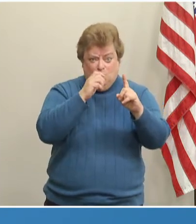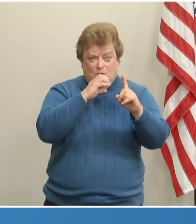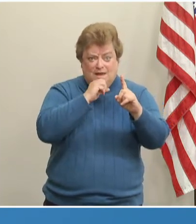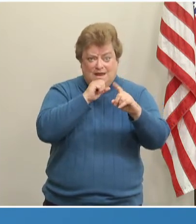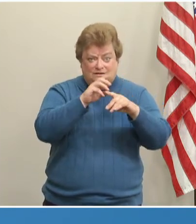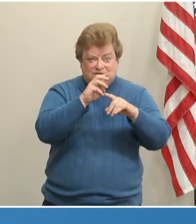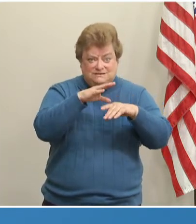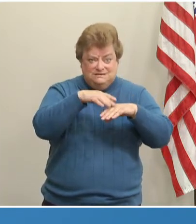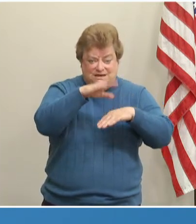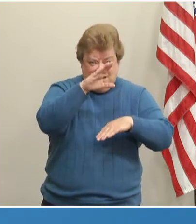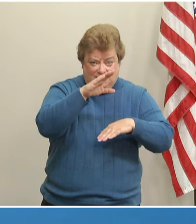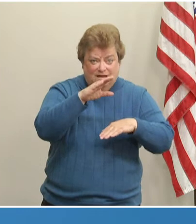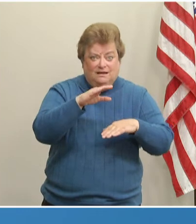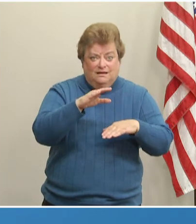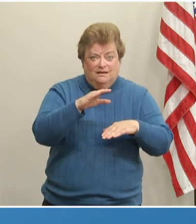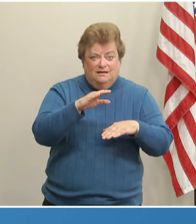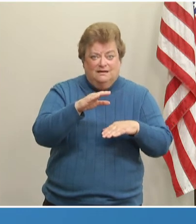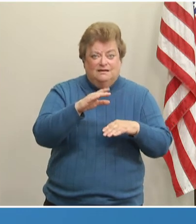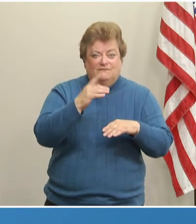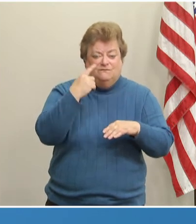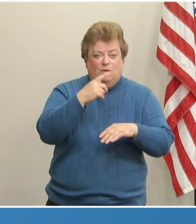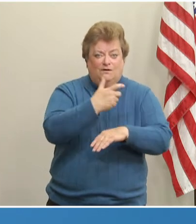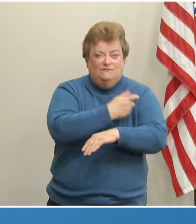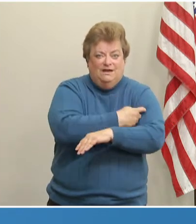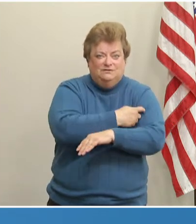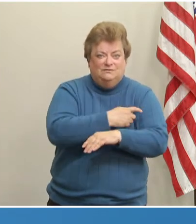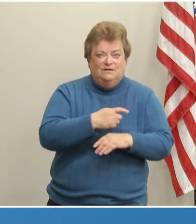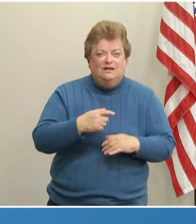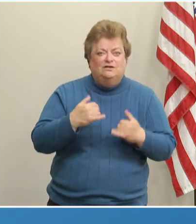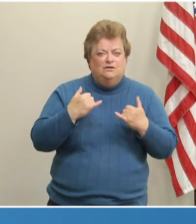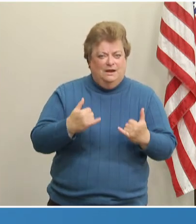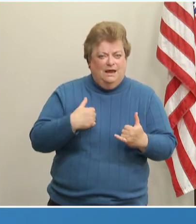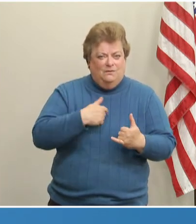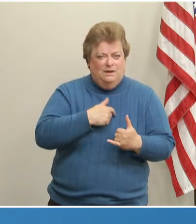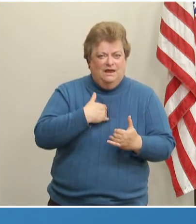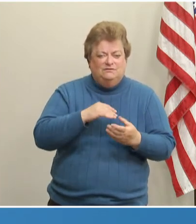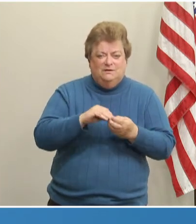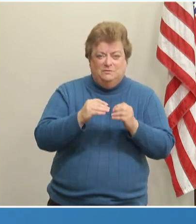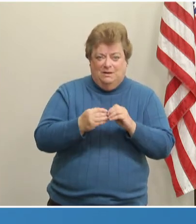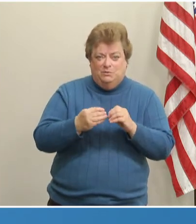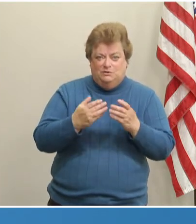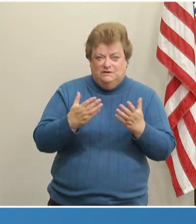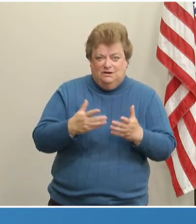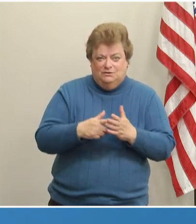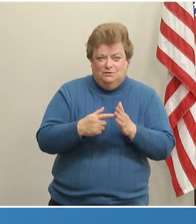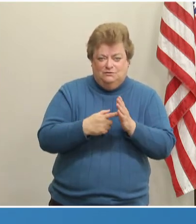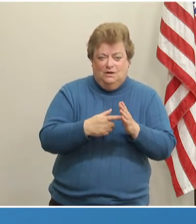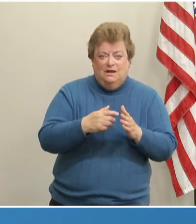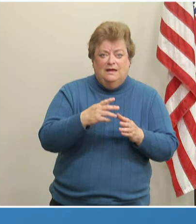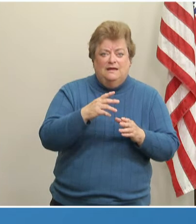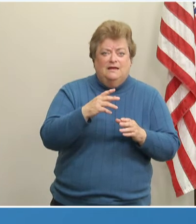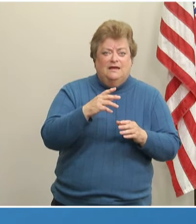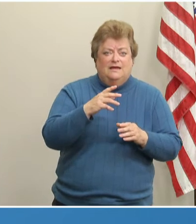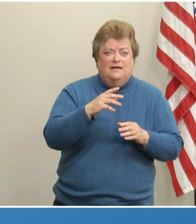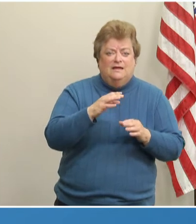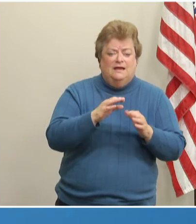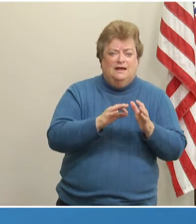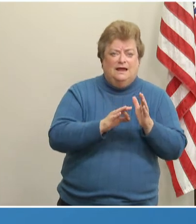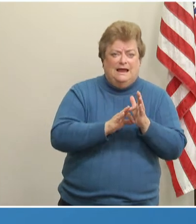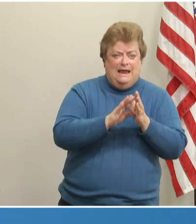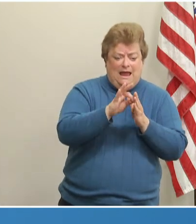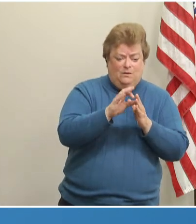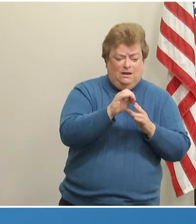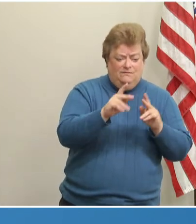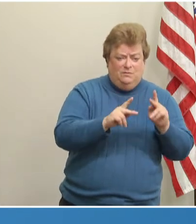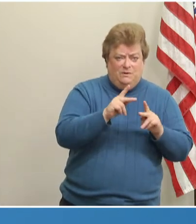vaccinated. And here are some numbers to help put this goal in perspective. The population in Lancaster County of people aged 16 and